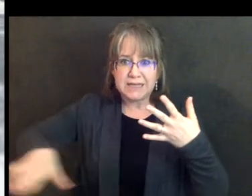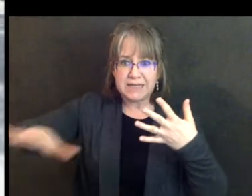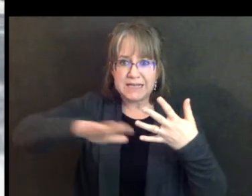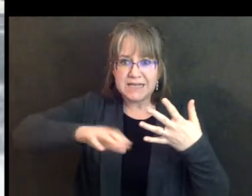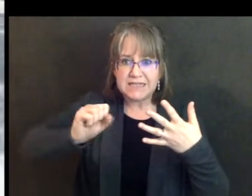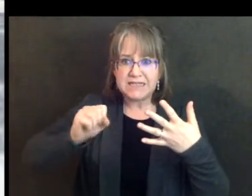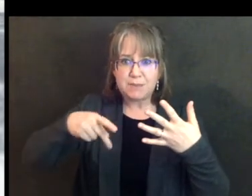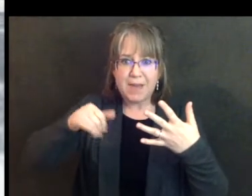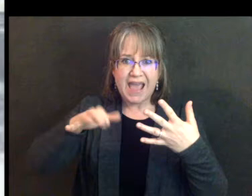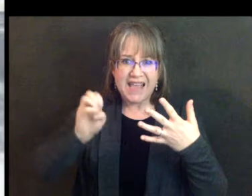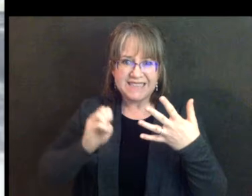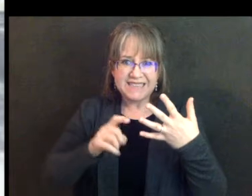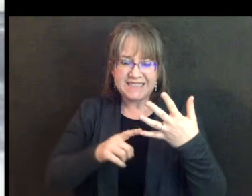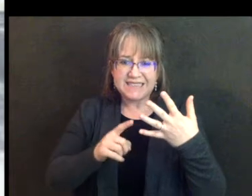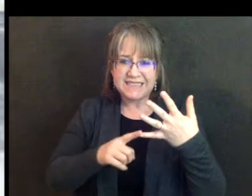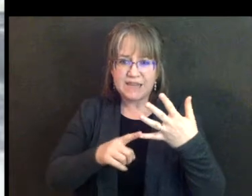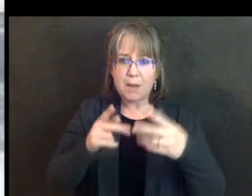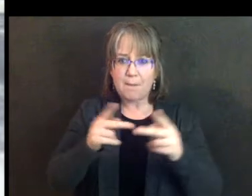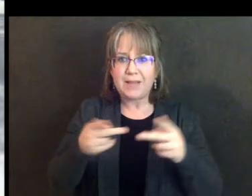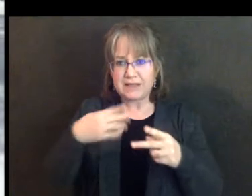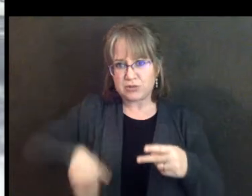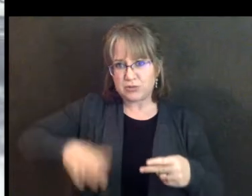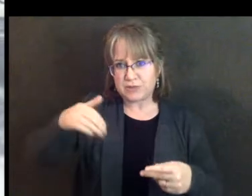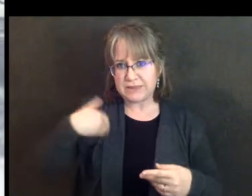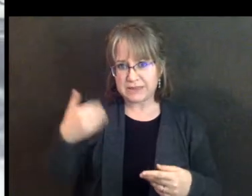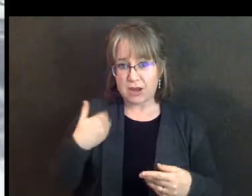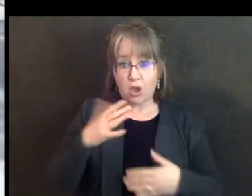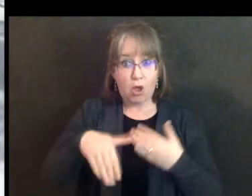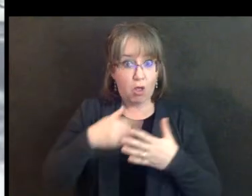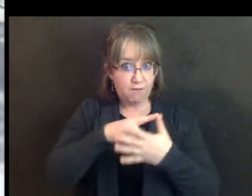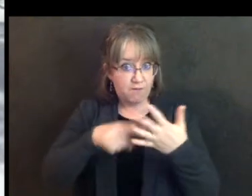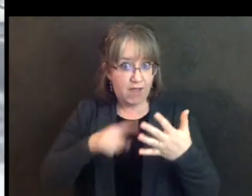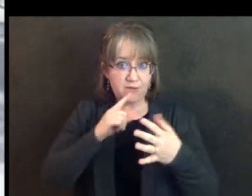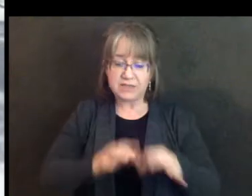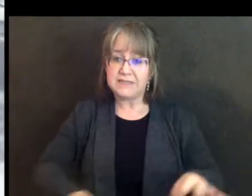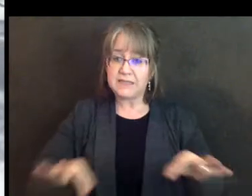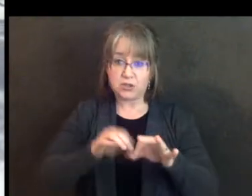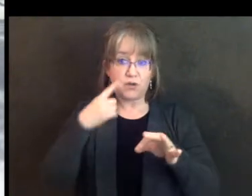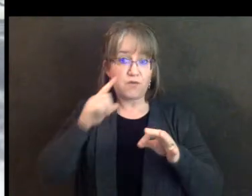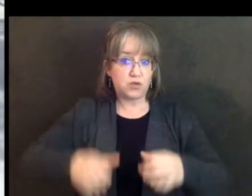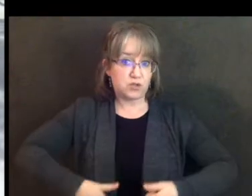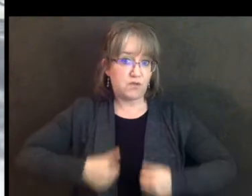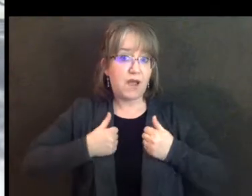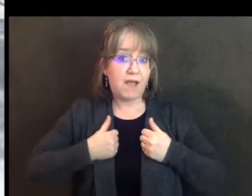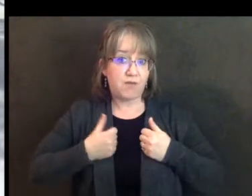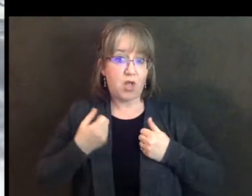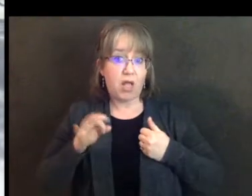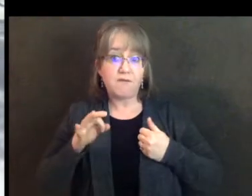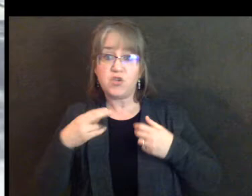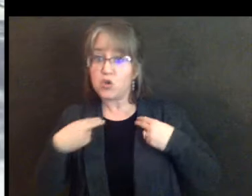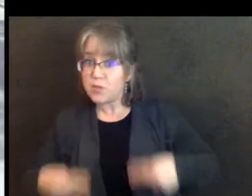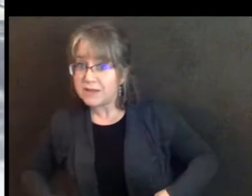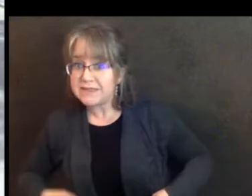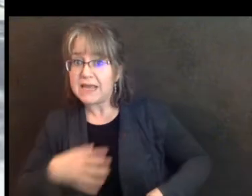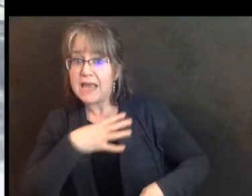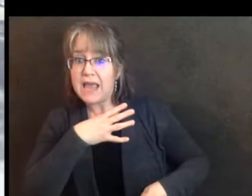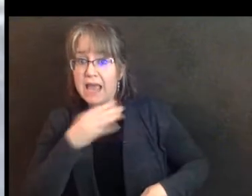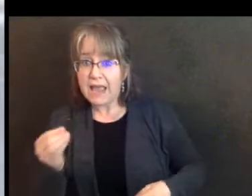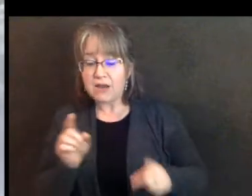raise young. All 5 of those things are essential to the survival of humans like ourselves and also wildlife